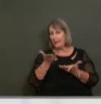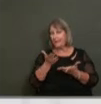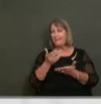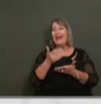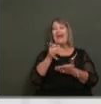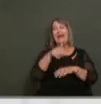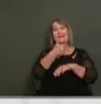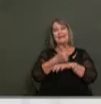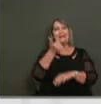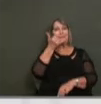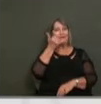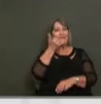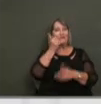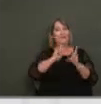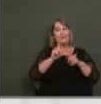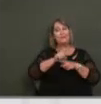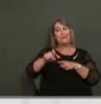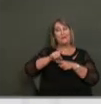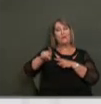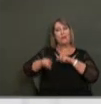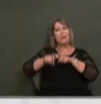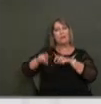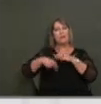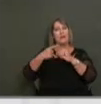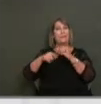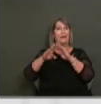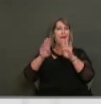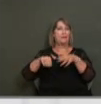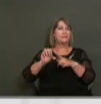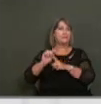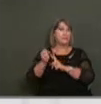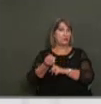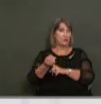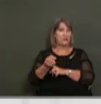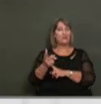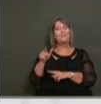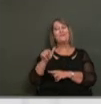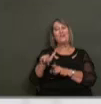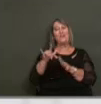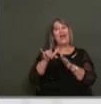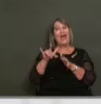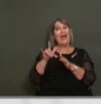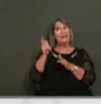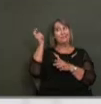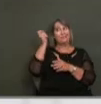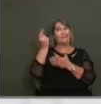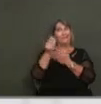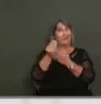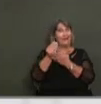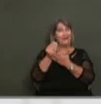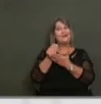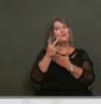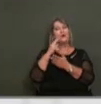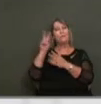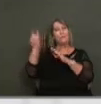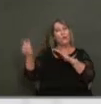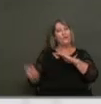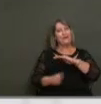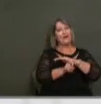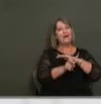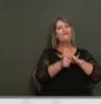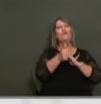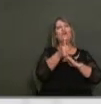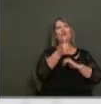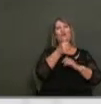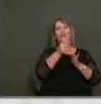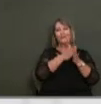recommending is to transition that into the general fund so we can make that a permanent program of the city now that